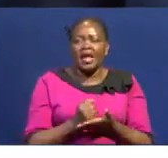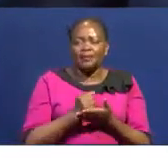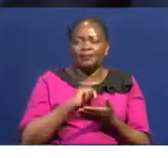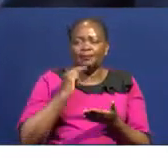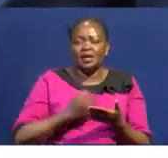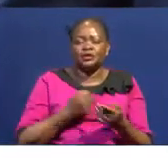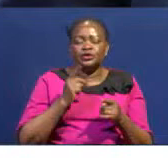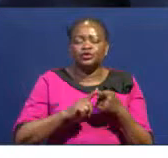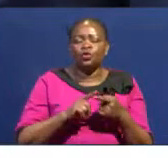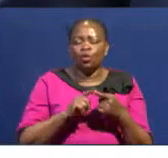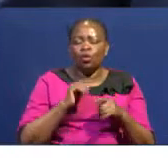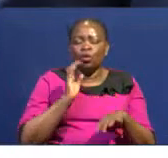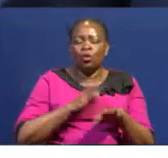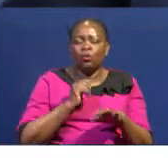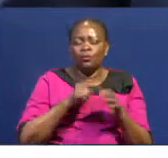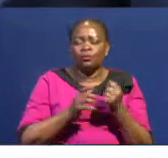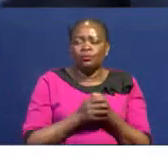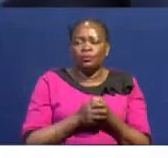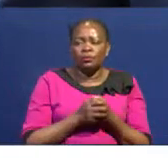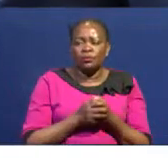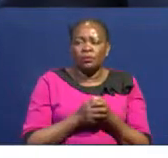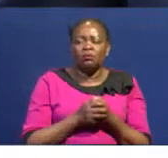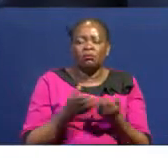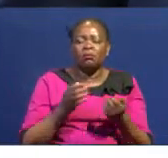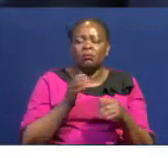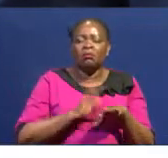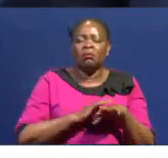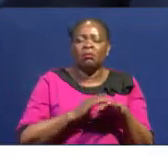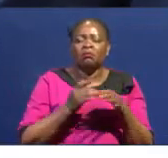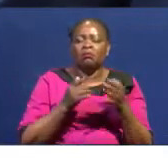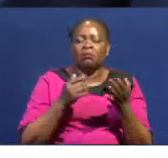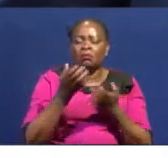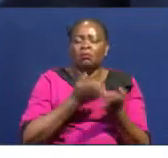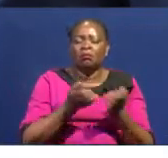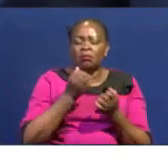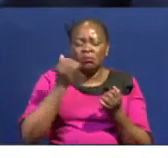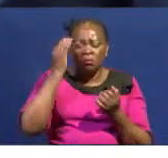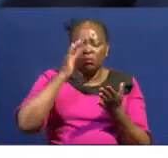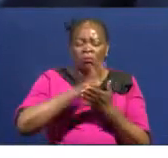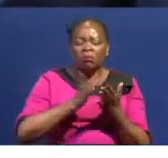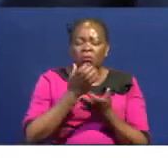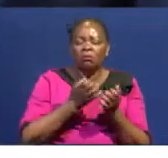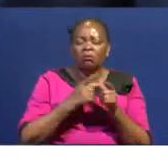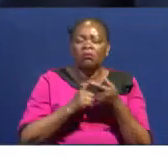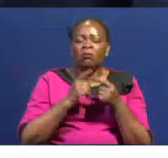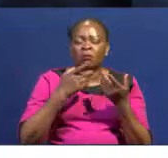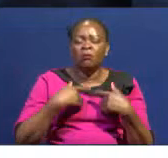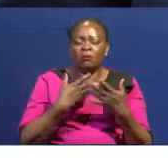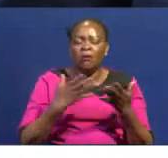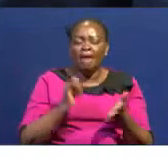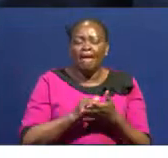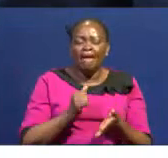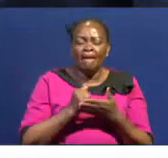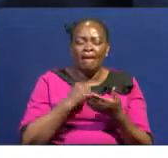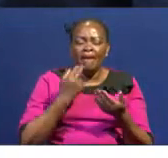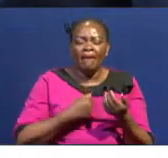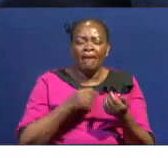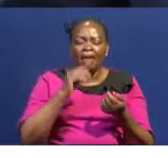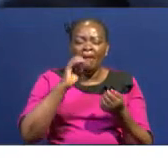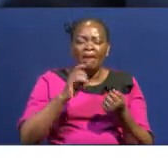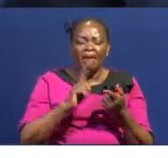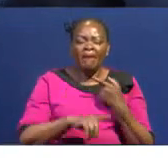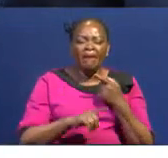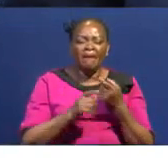us to go into what we call tech economy or knowledge-based economy, and will be a tool that will enable our